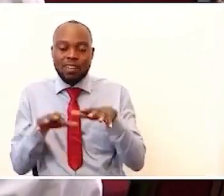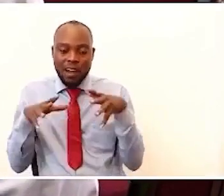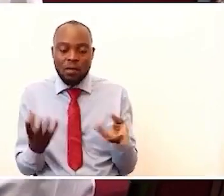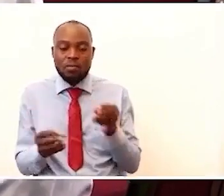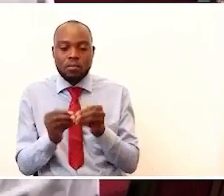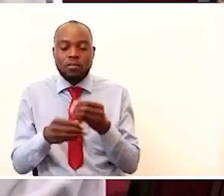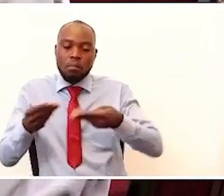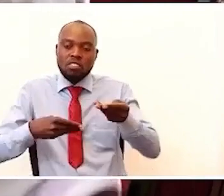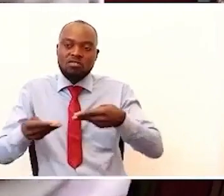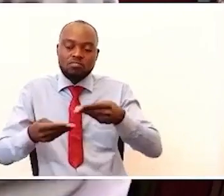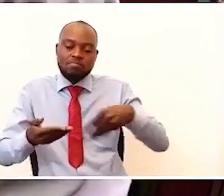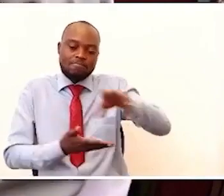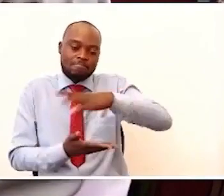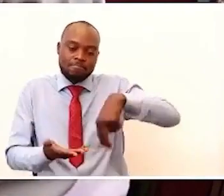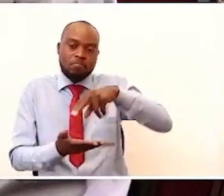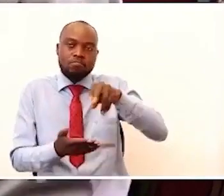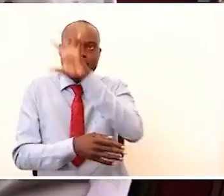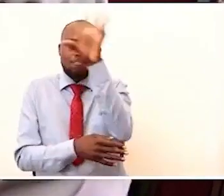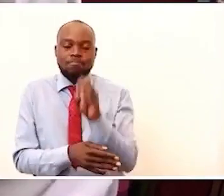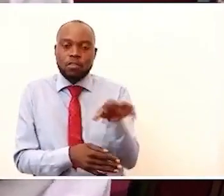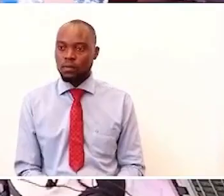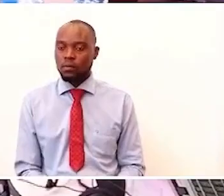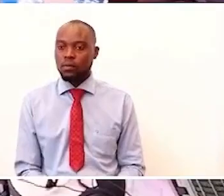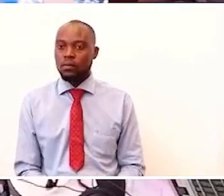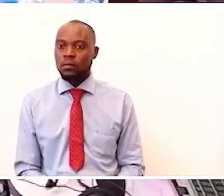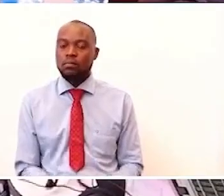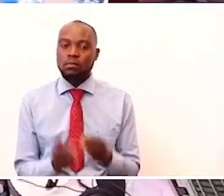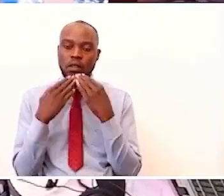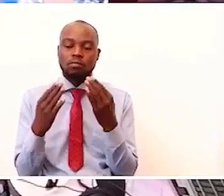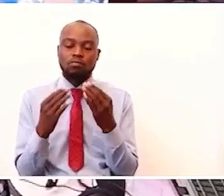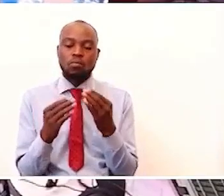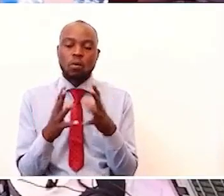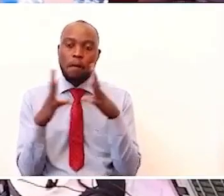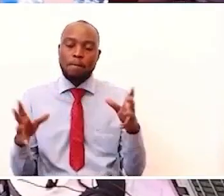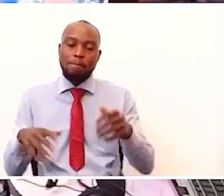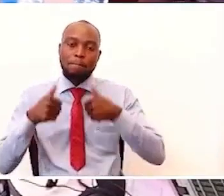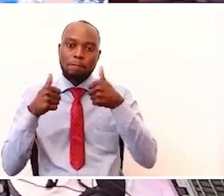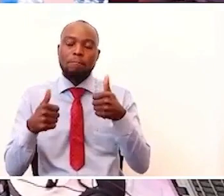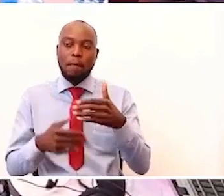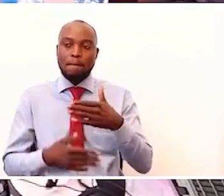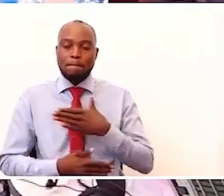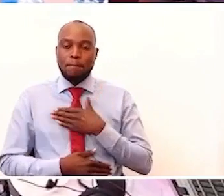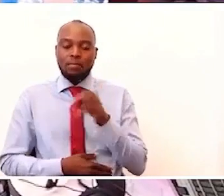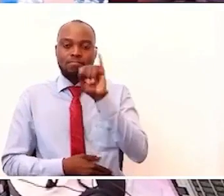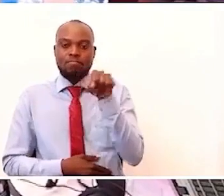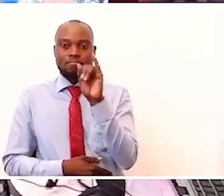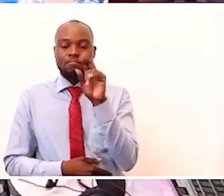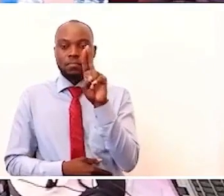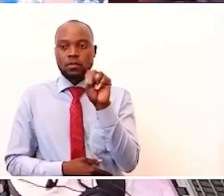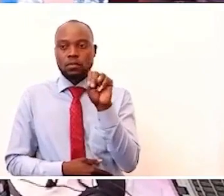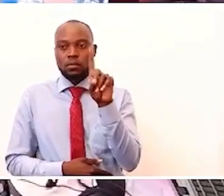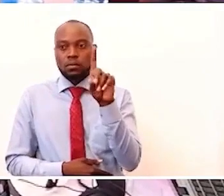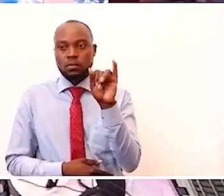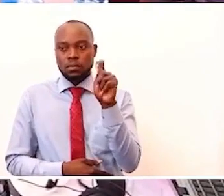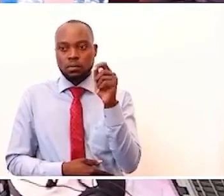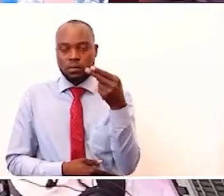the continent with all its problems? Thank you. Good morning to you all. My name is Judith Ameso. I